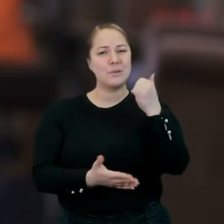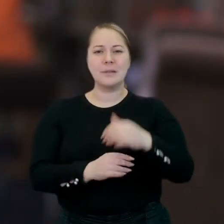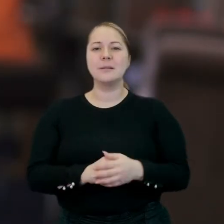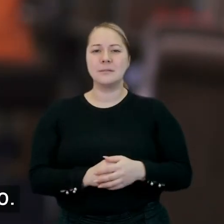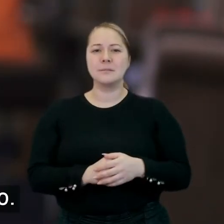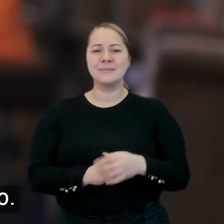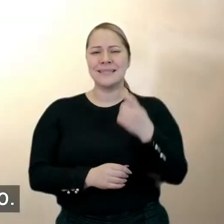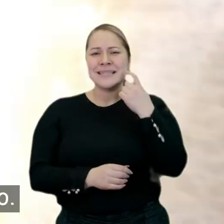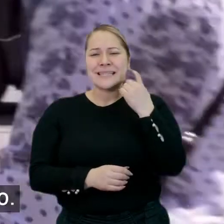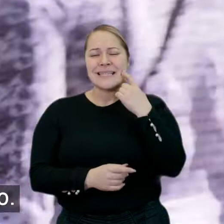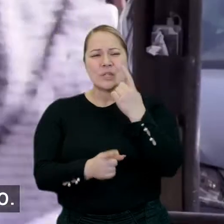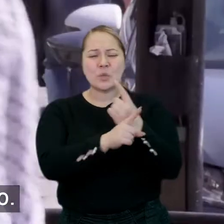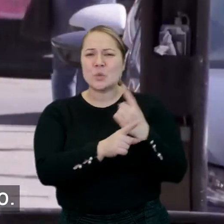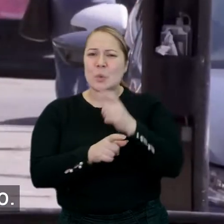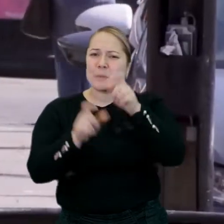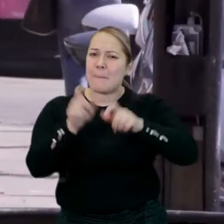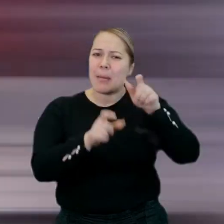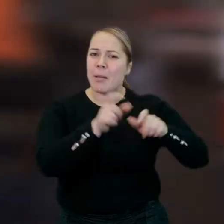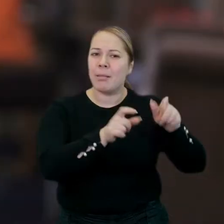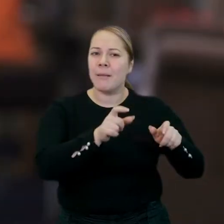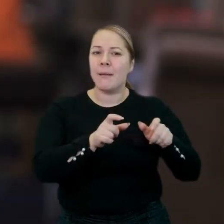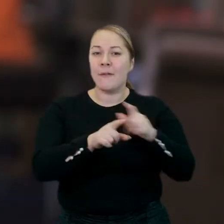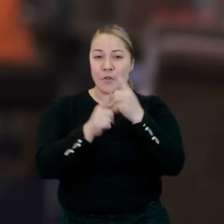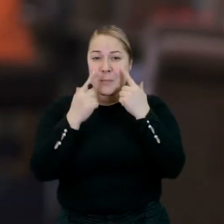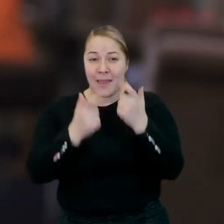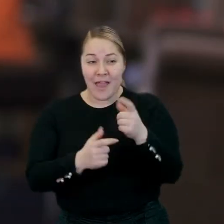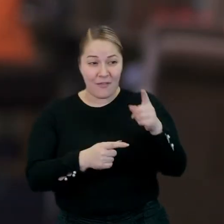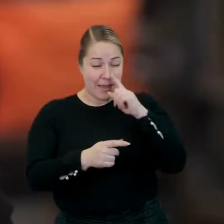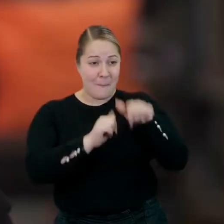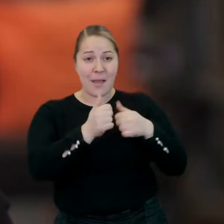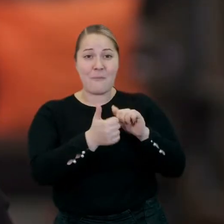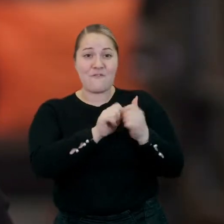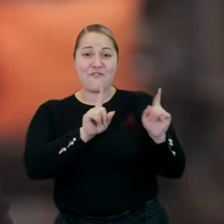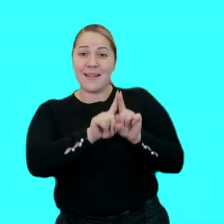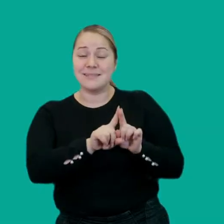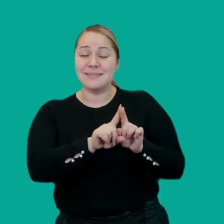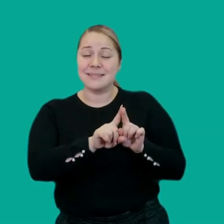great. I found that people were easy to talk to. If you're not careful, they want to become your friend.